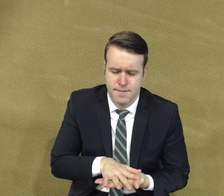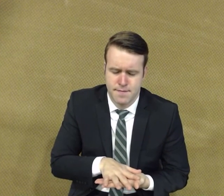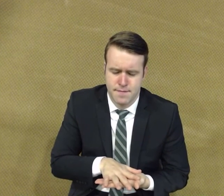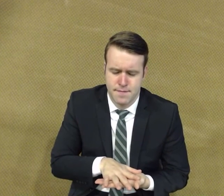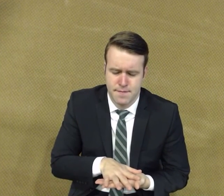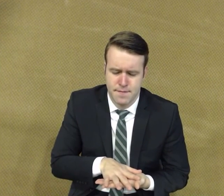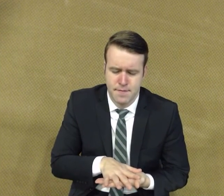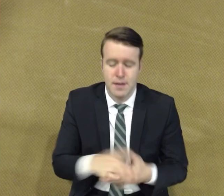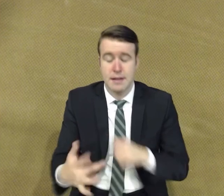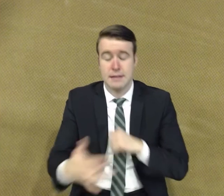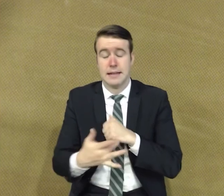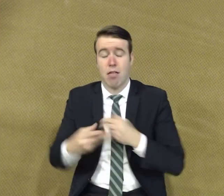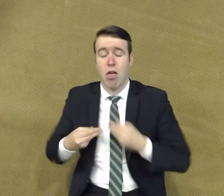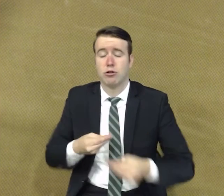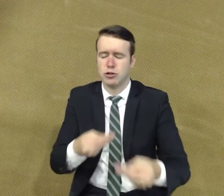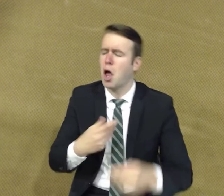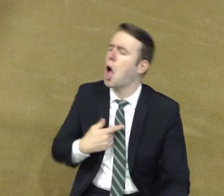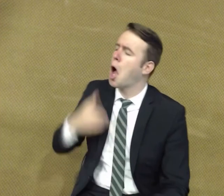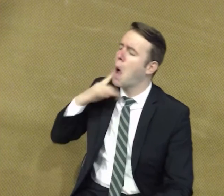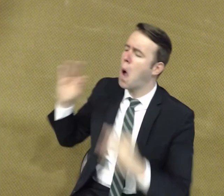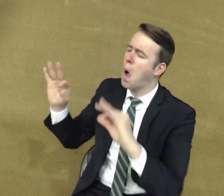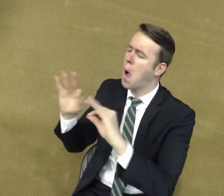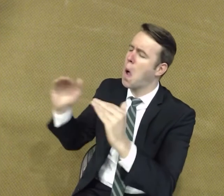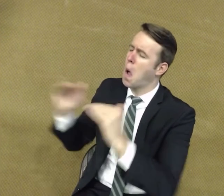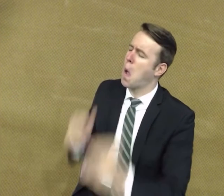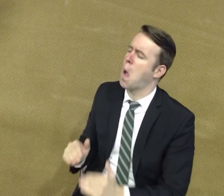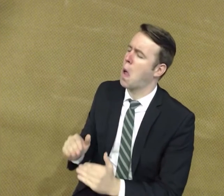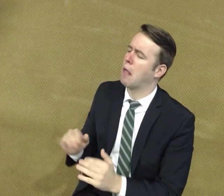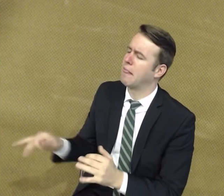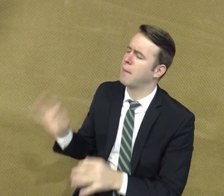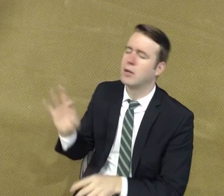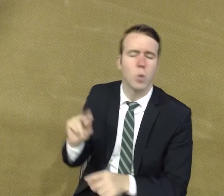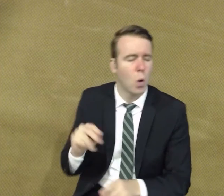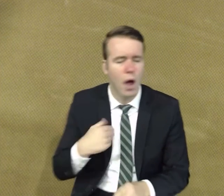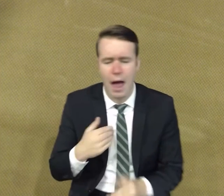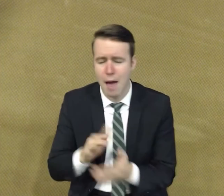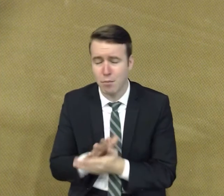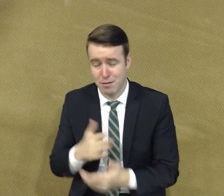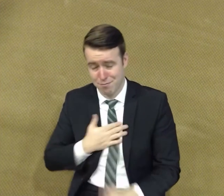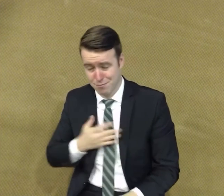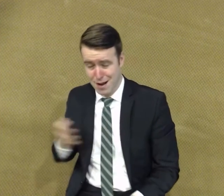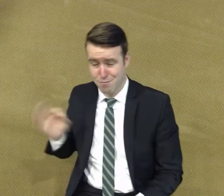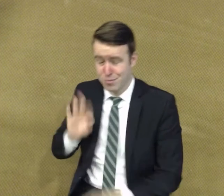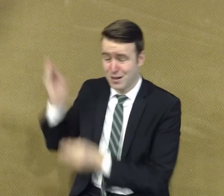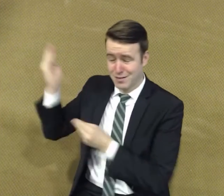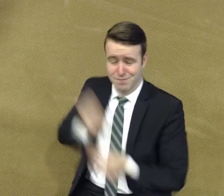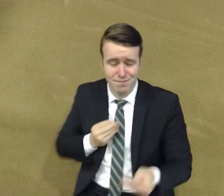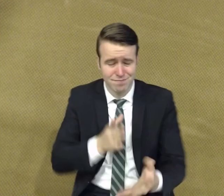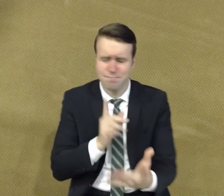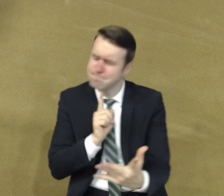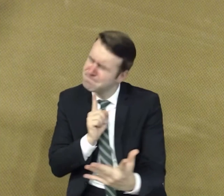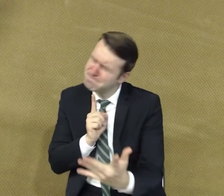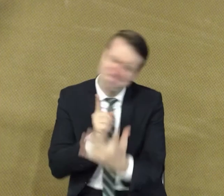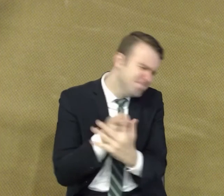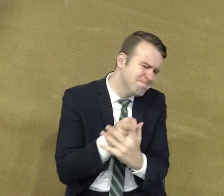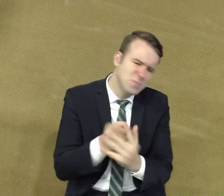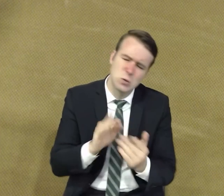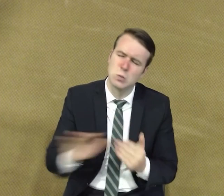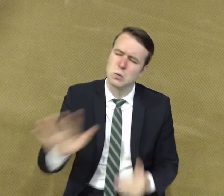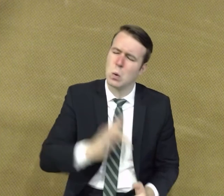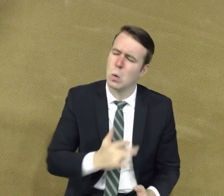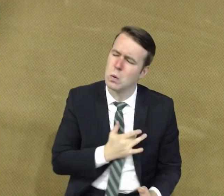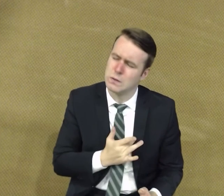mediated through technology. Let it come through pure and strong. Let it smack the heart,